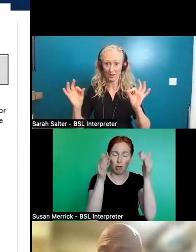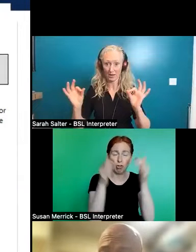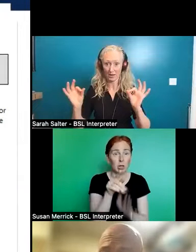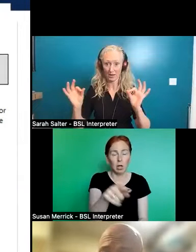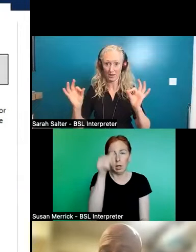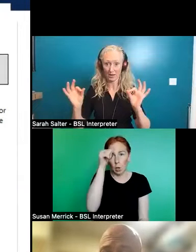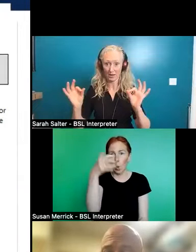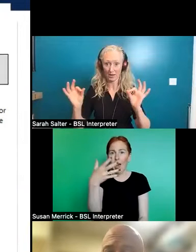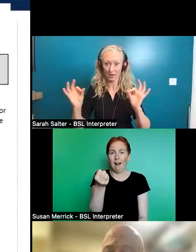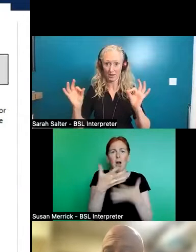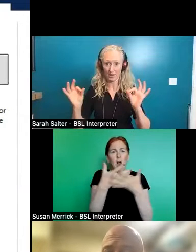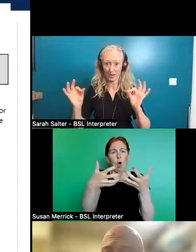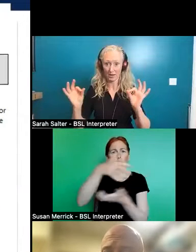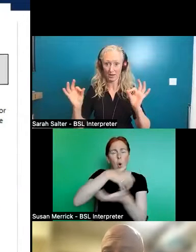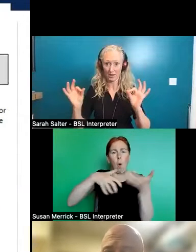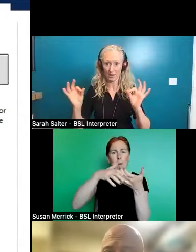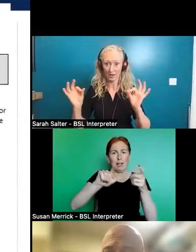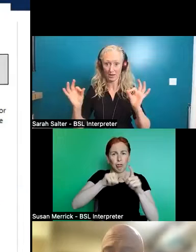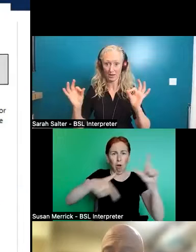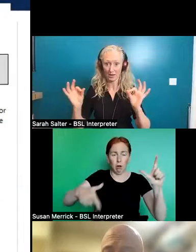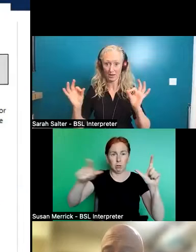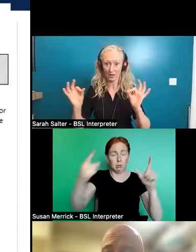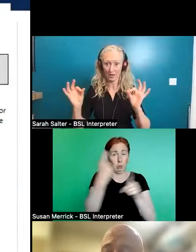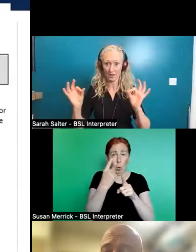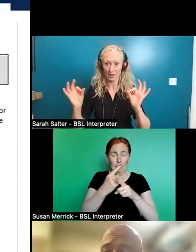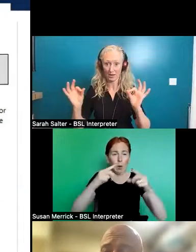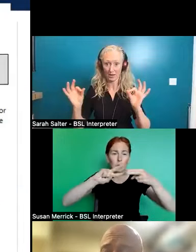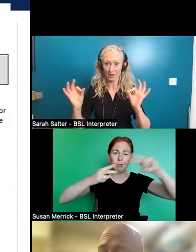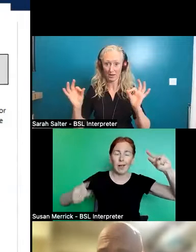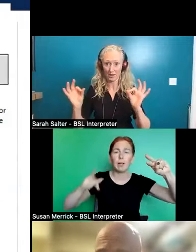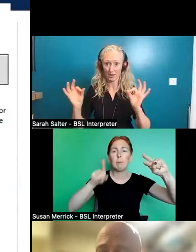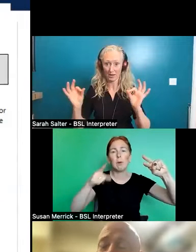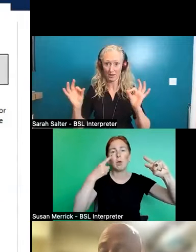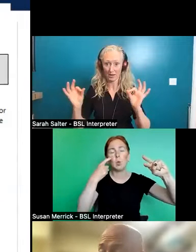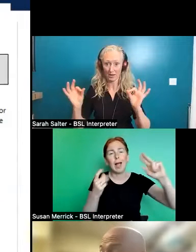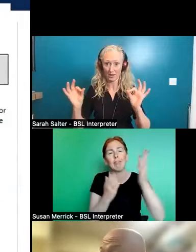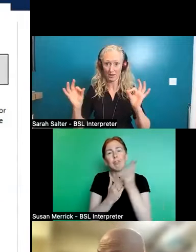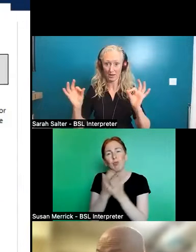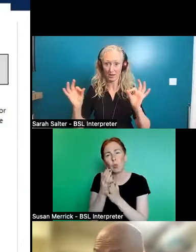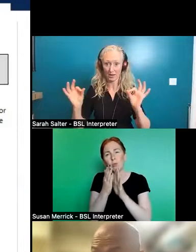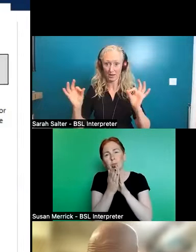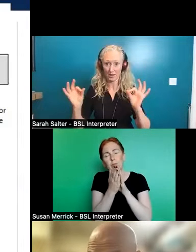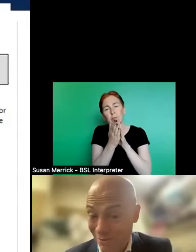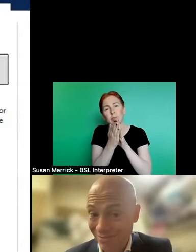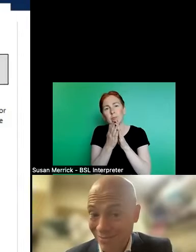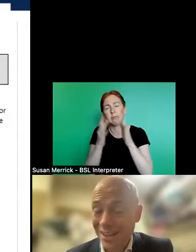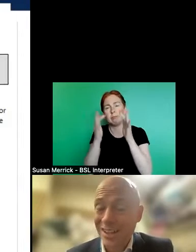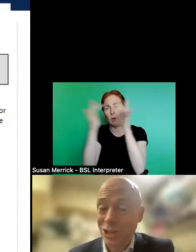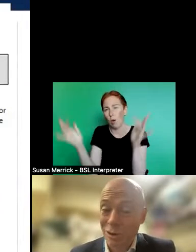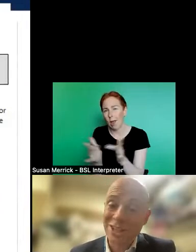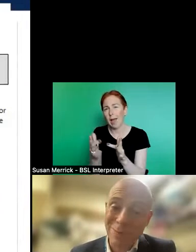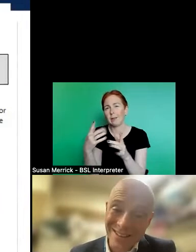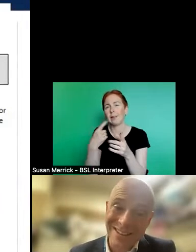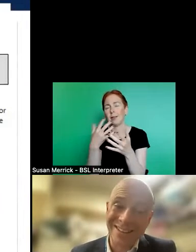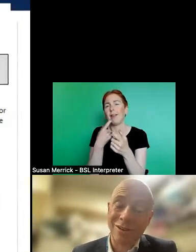you'll find in genetics. But you're not expected really to do this on your own.